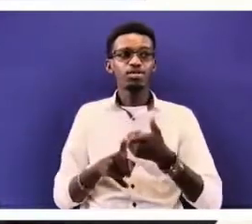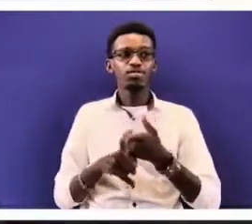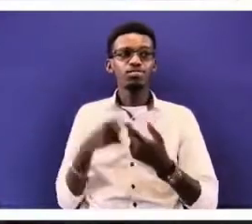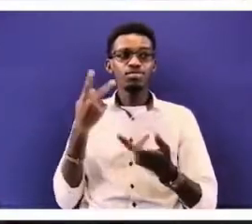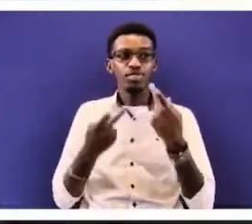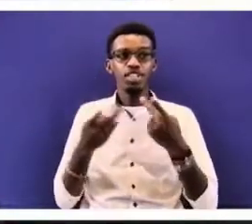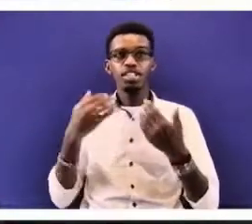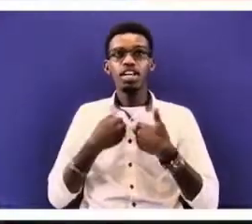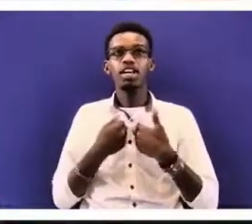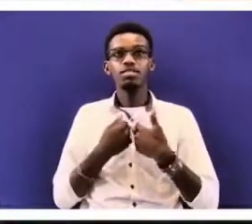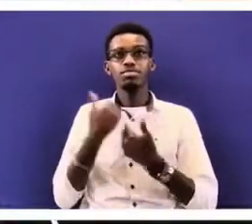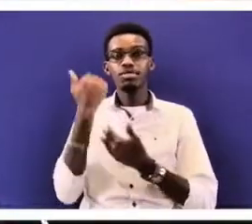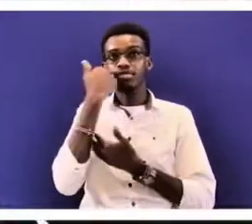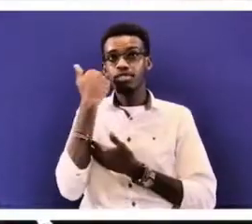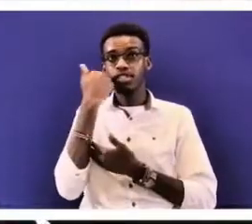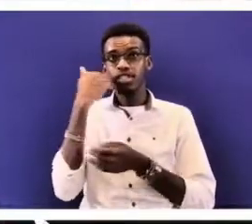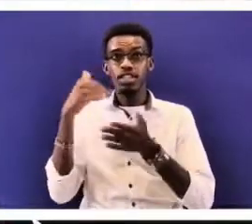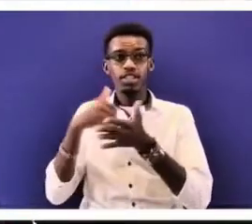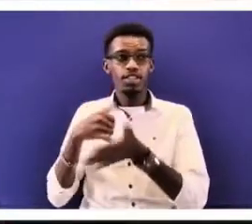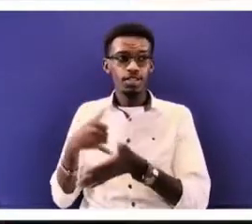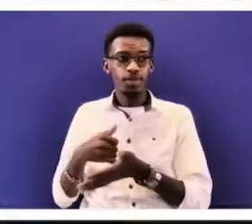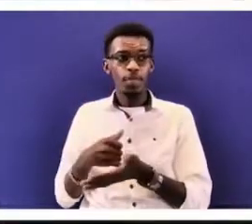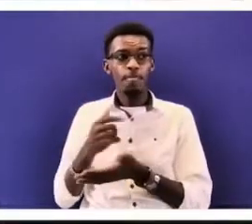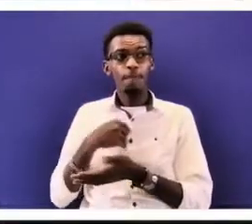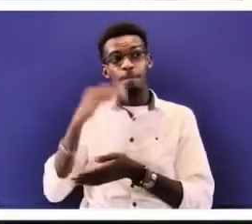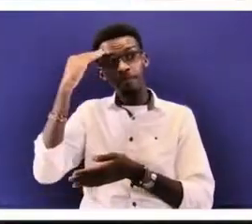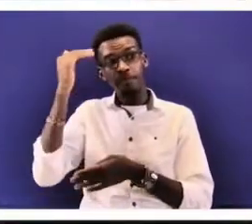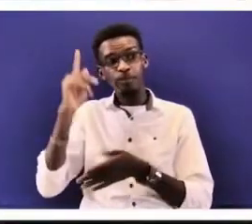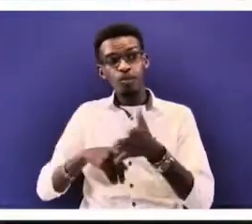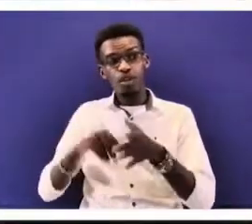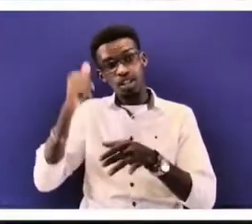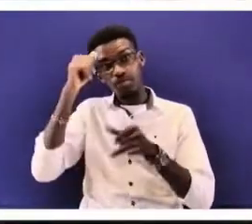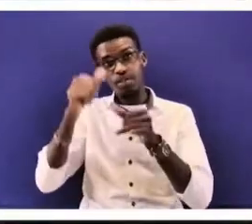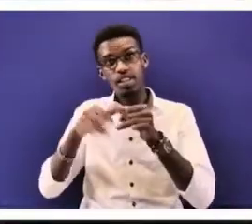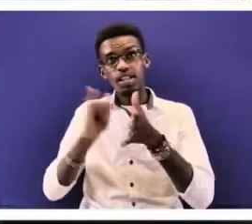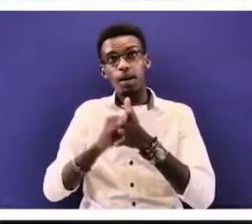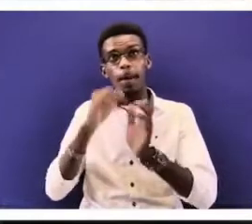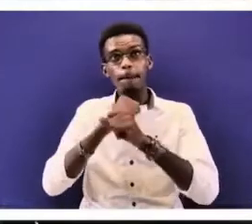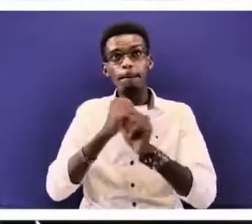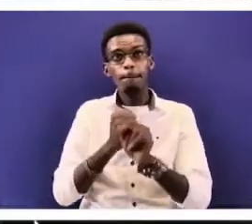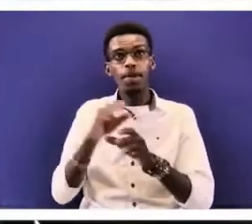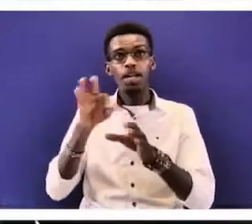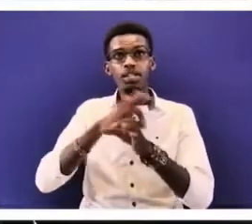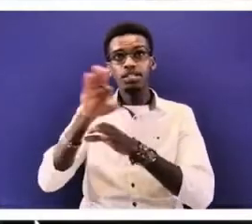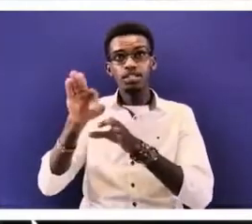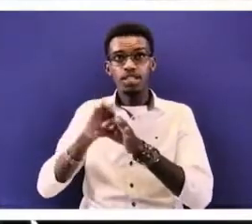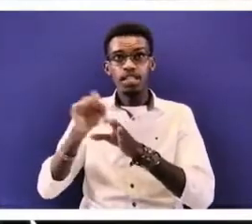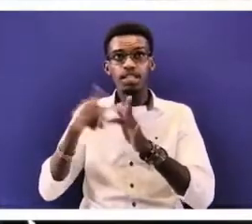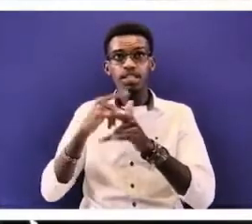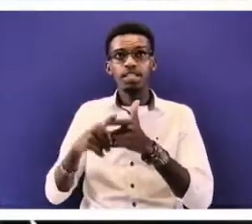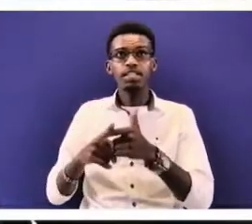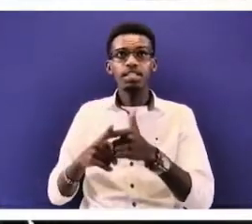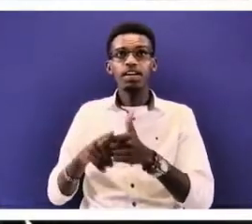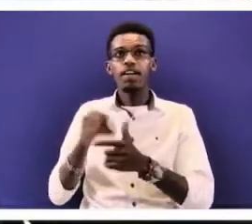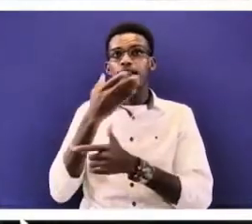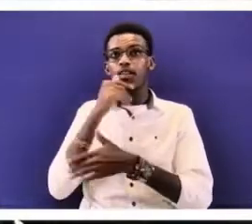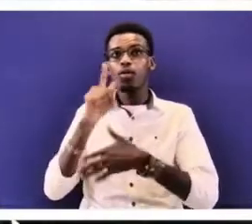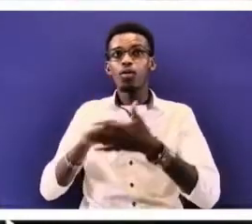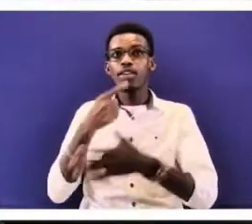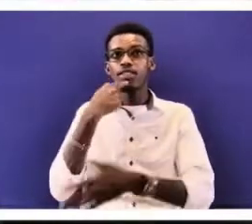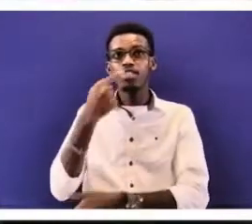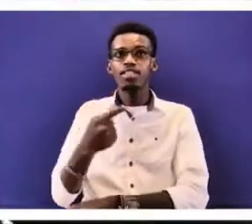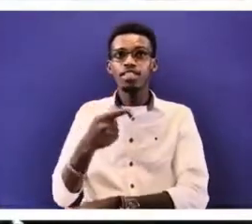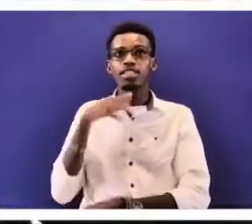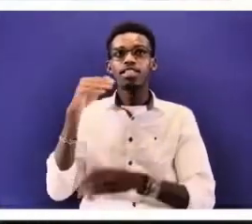it has a disease in it. I don't even remember the last time he's ever made tea. And if my daughter tells Daddy what I said, you're